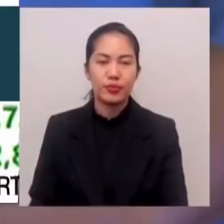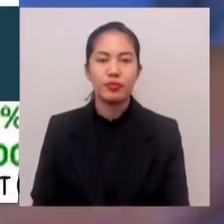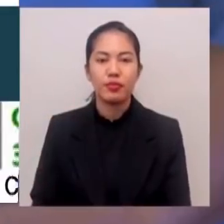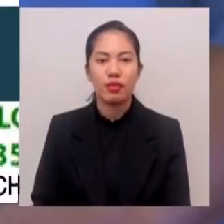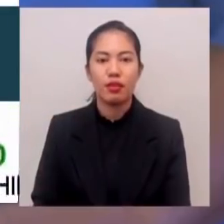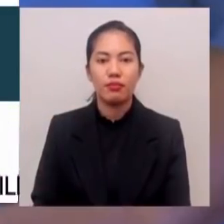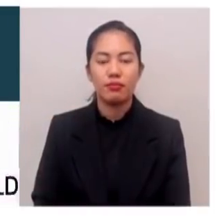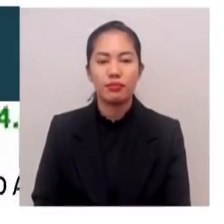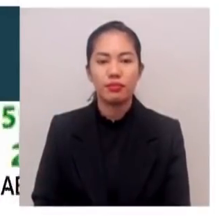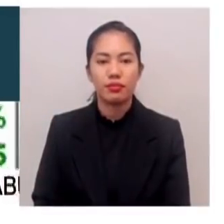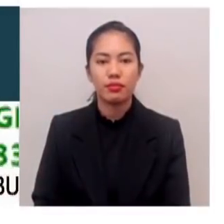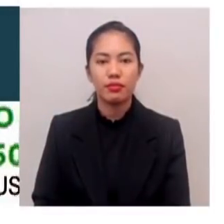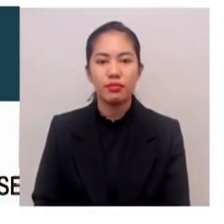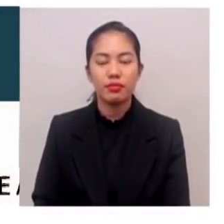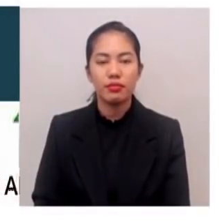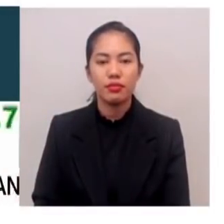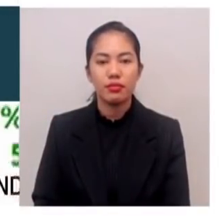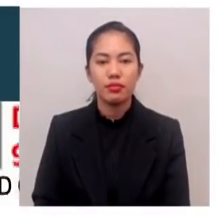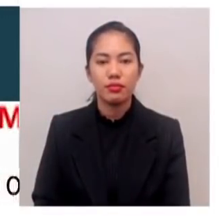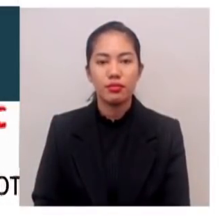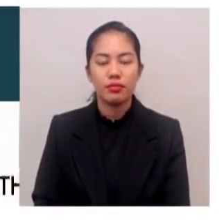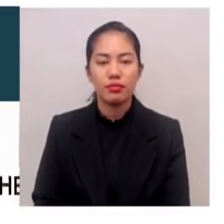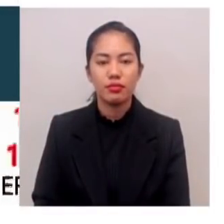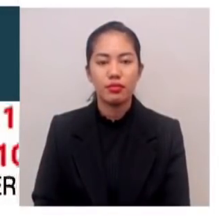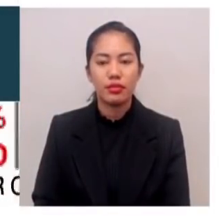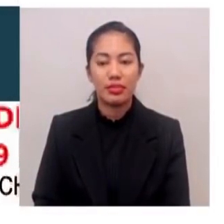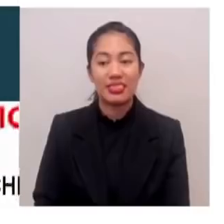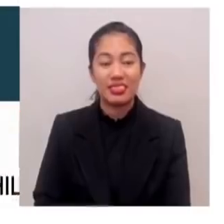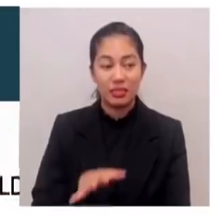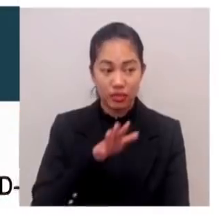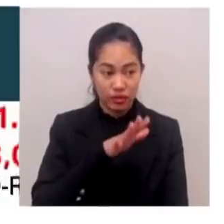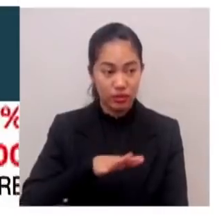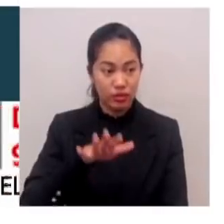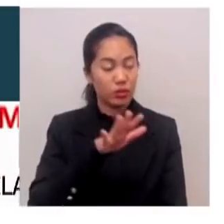Nothing prevents the left, these organizations,